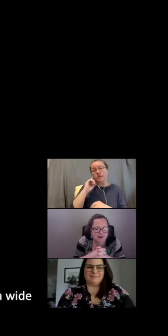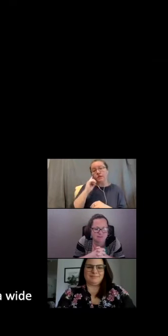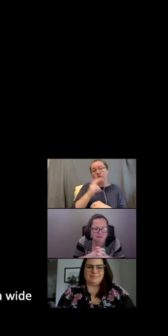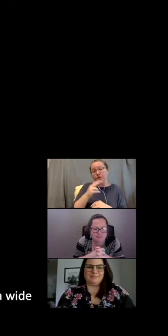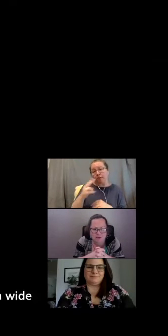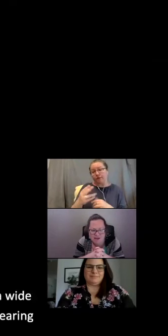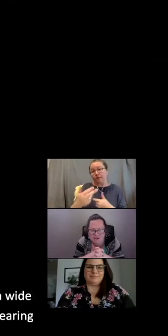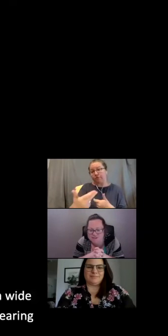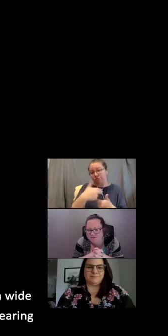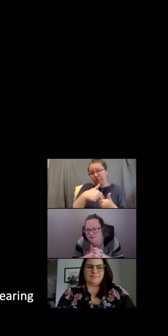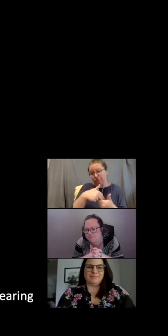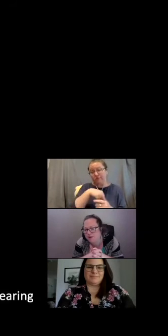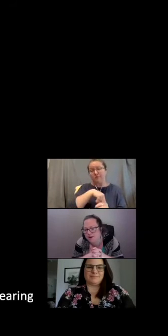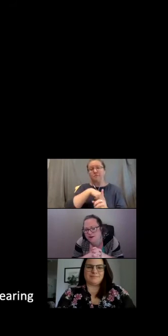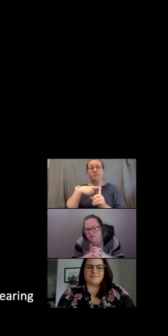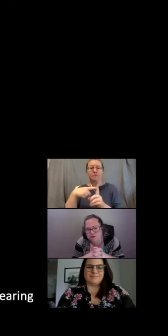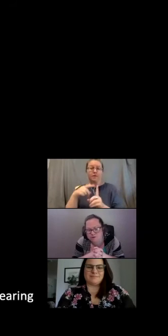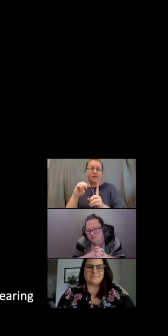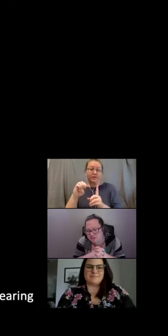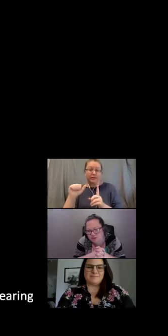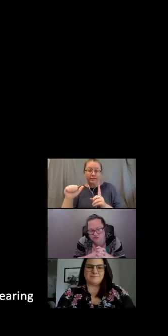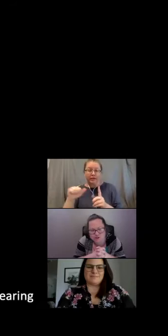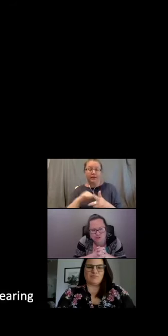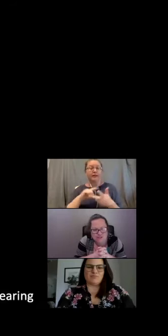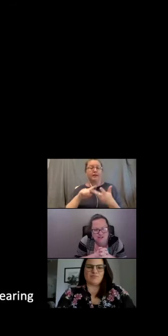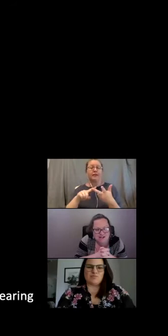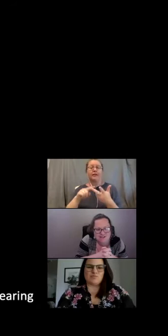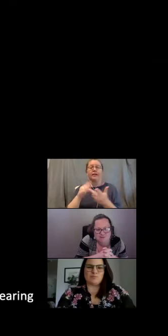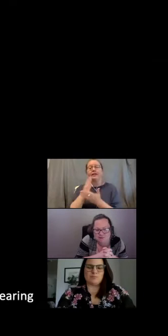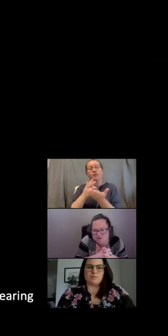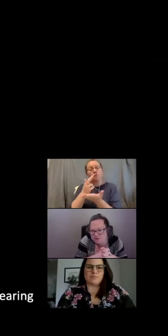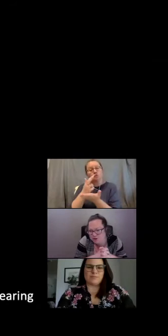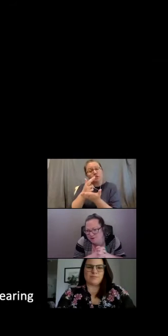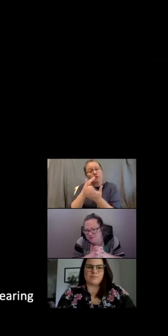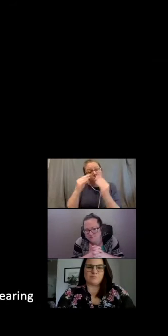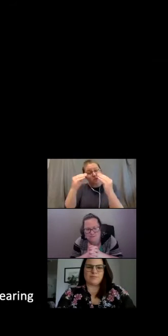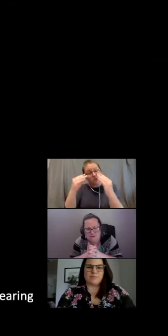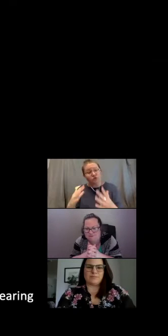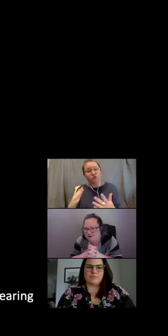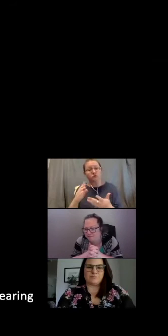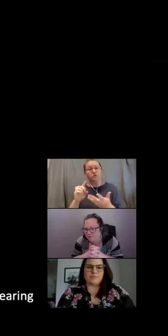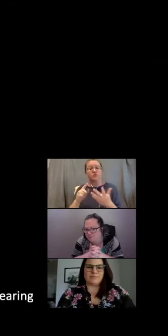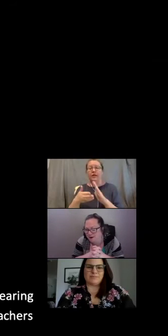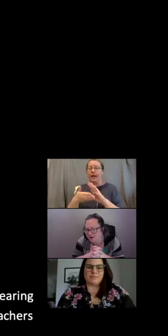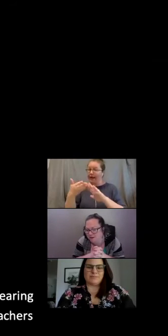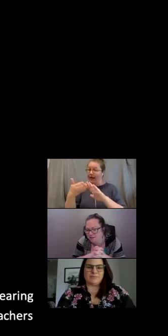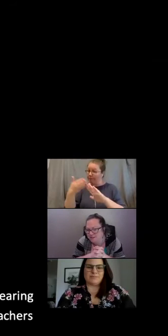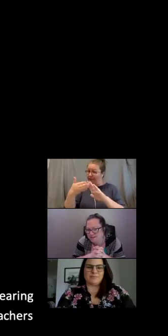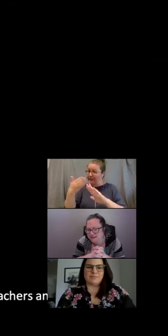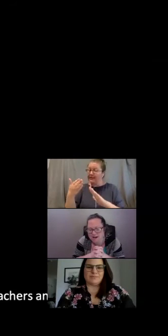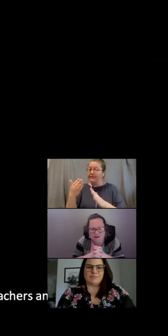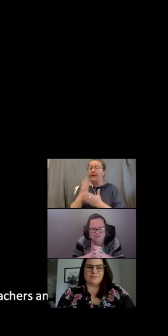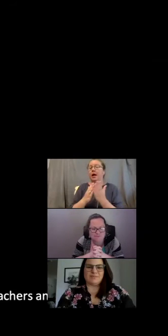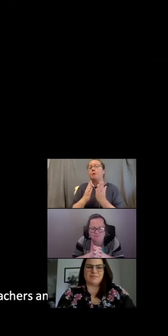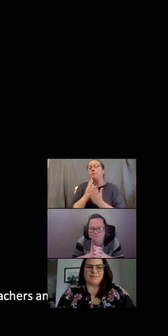in, but we also have some EAs, some resource teachers, some administrators, and maybe even a few